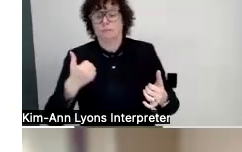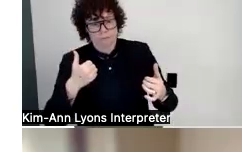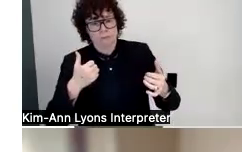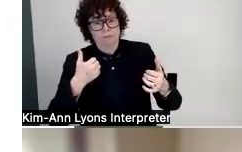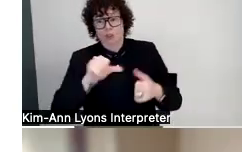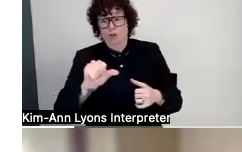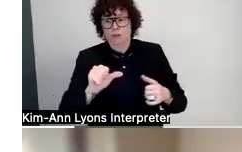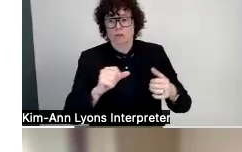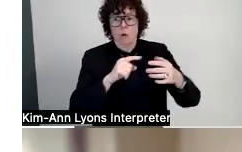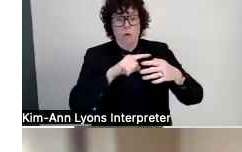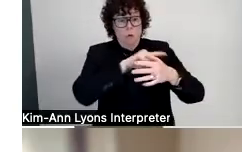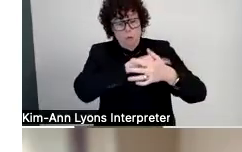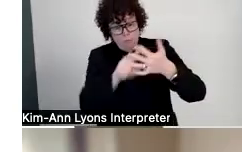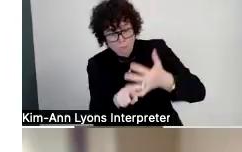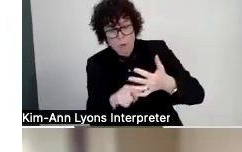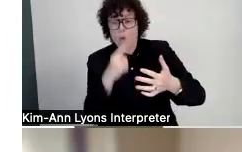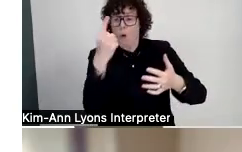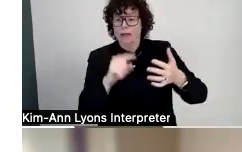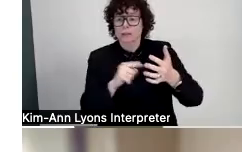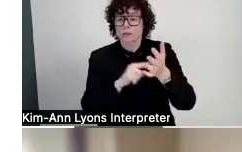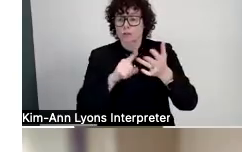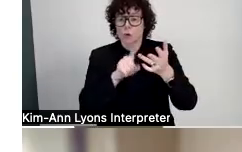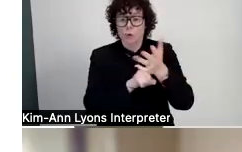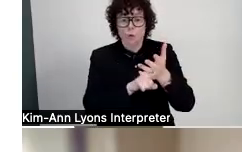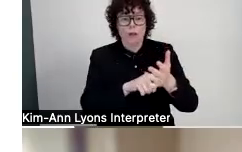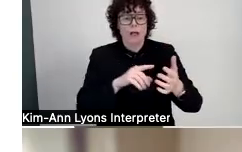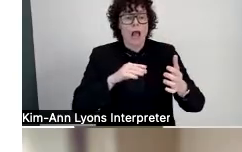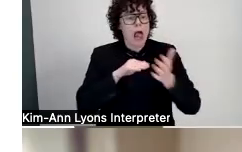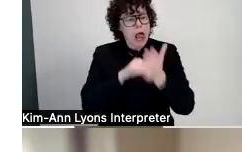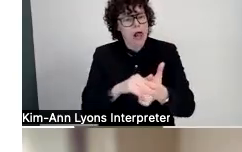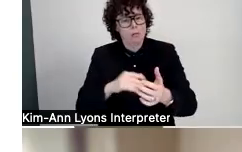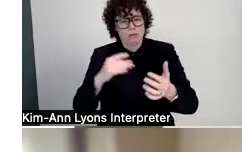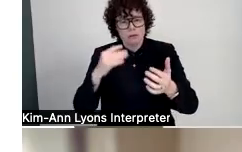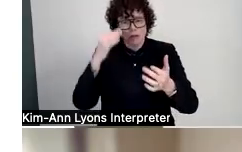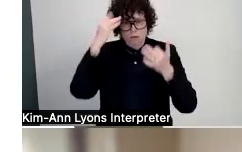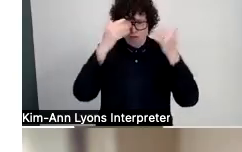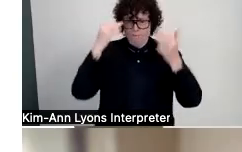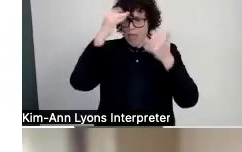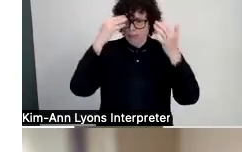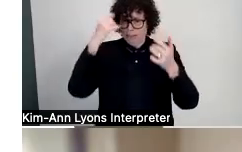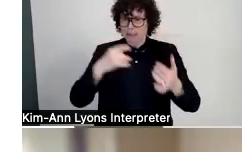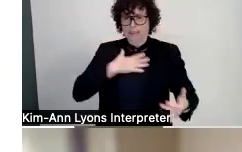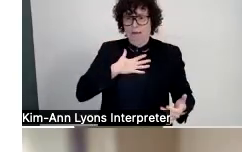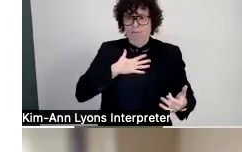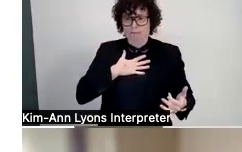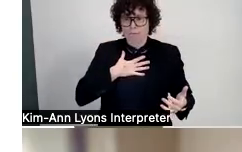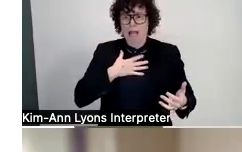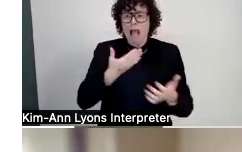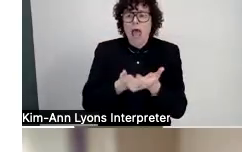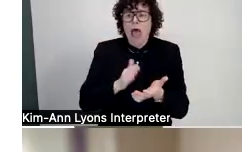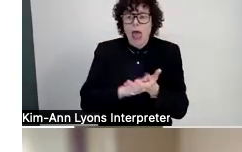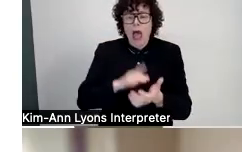For example, one of the tools can help educators to reflect on what knowledge and skills they have around intellectual disability health and whether